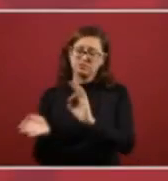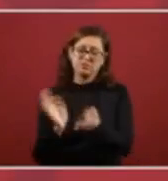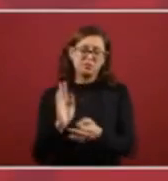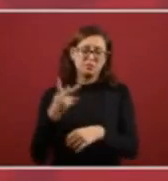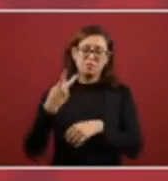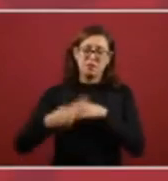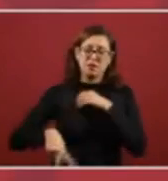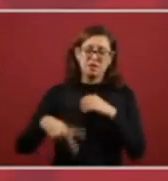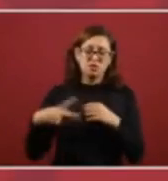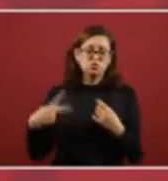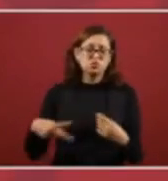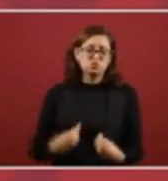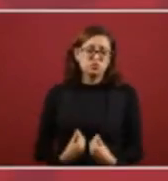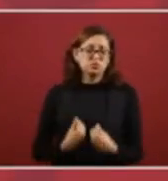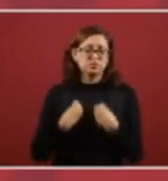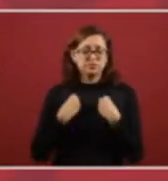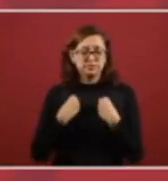Y,